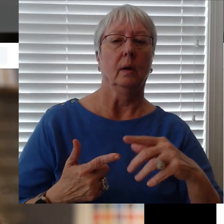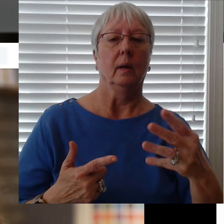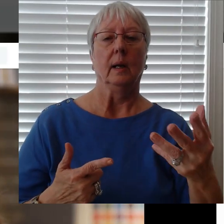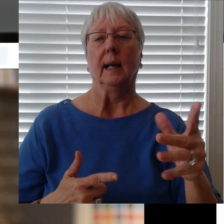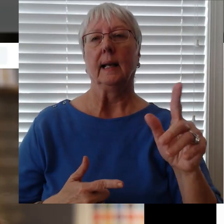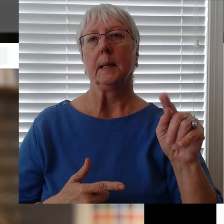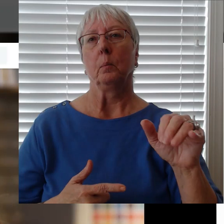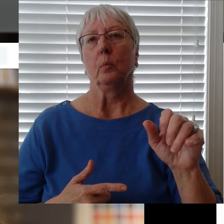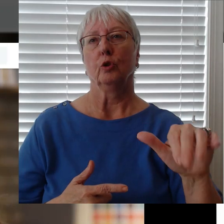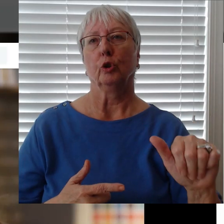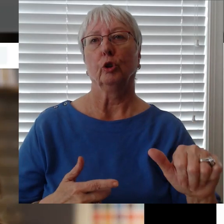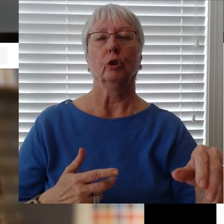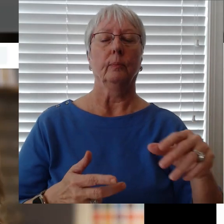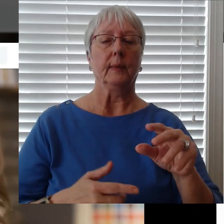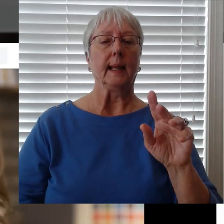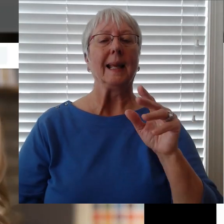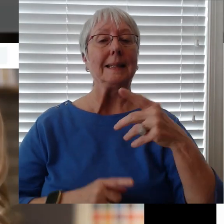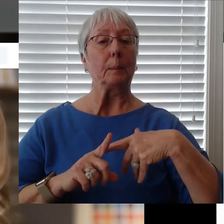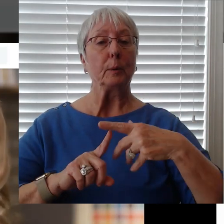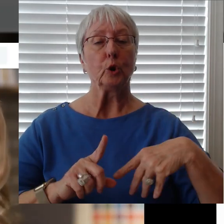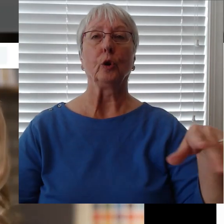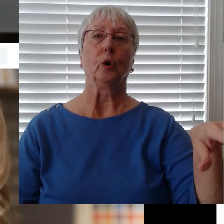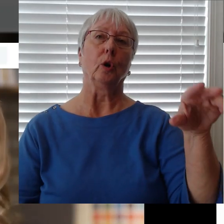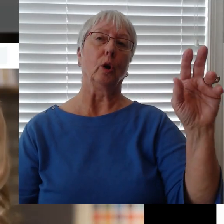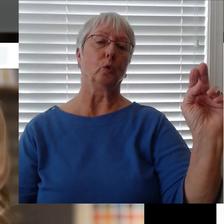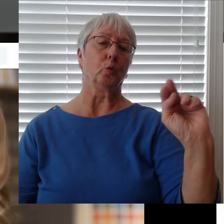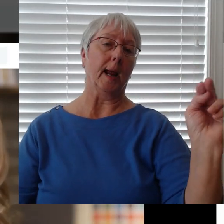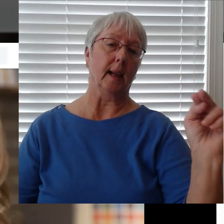temperature, texture, and level of transparency